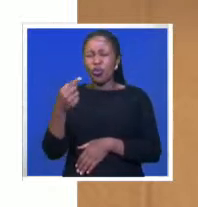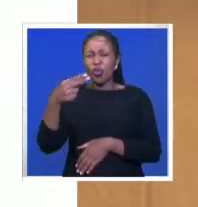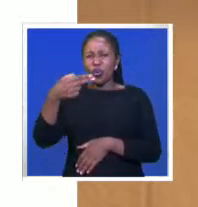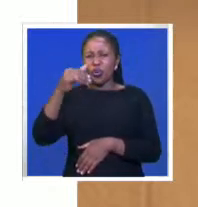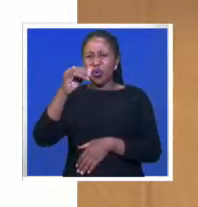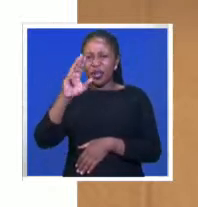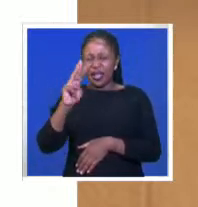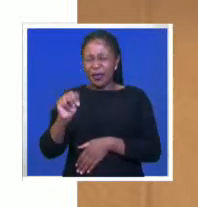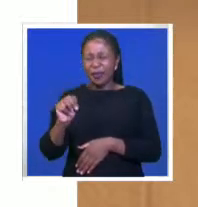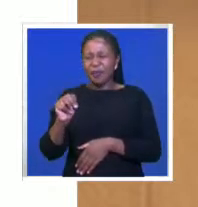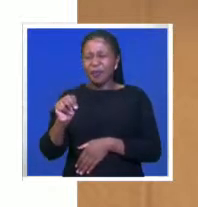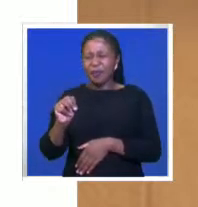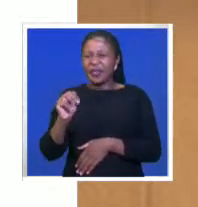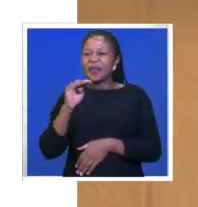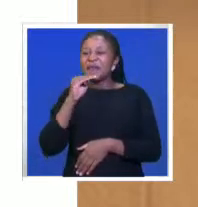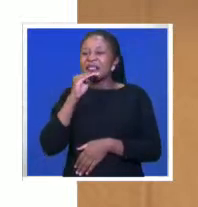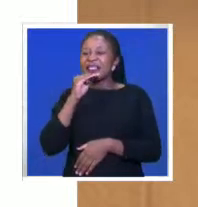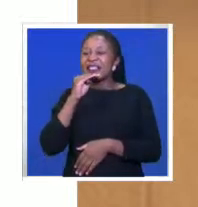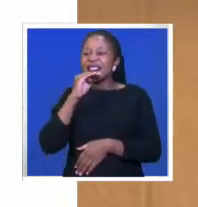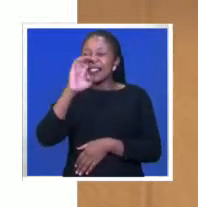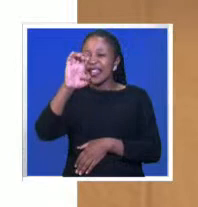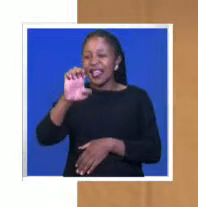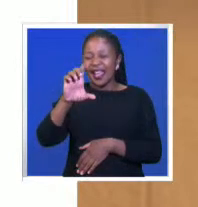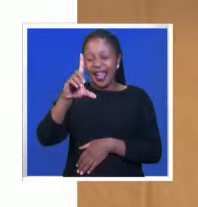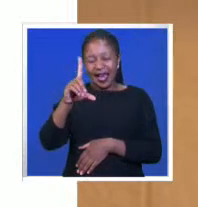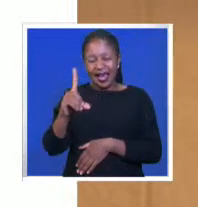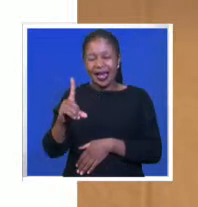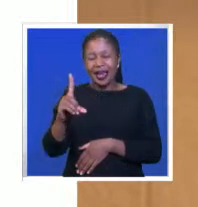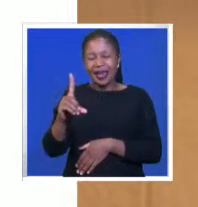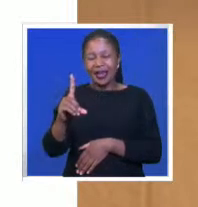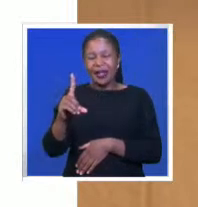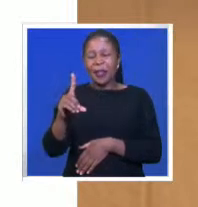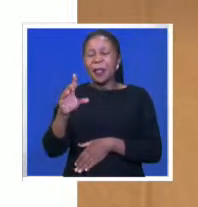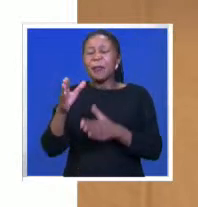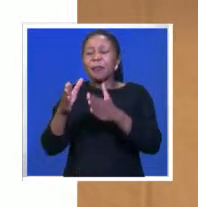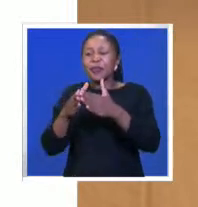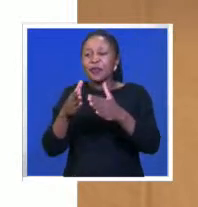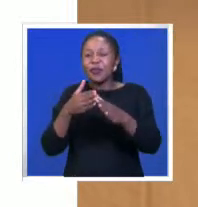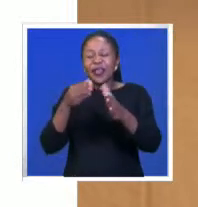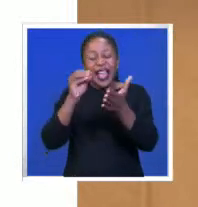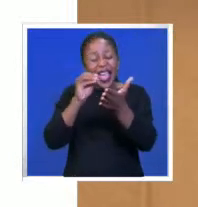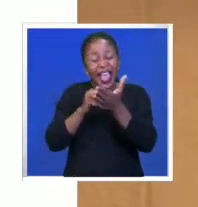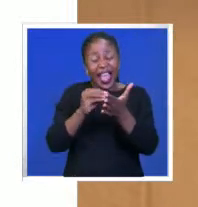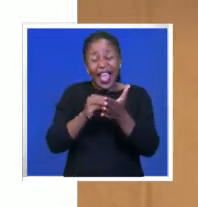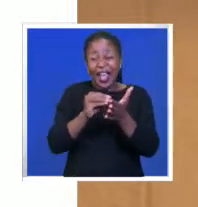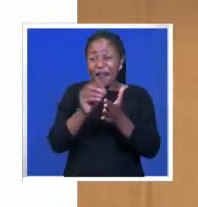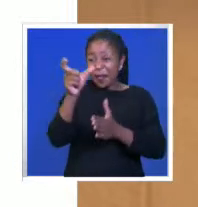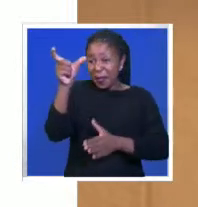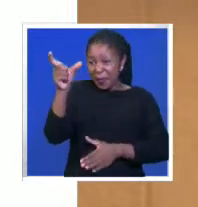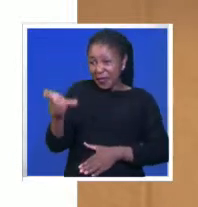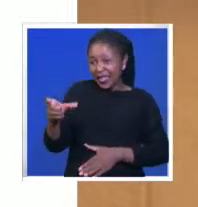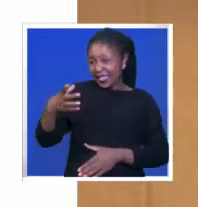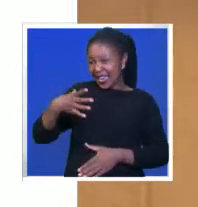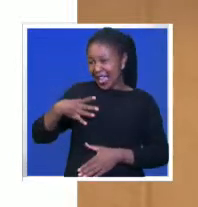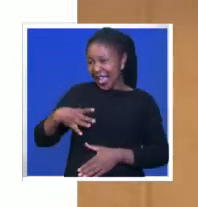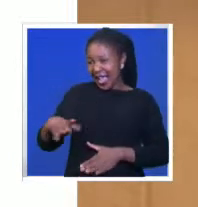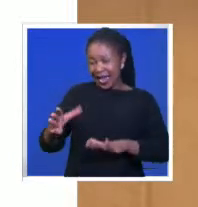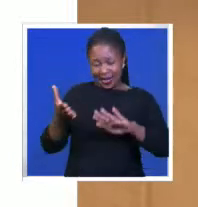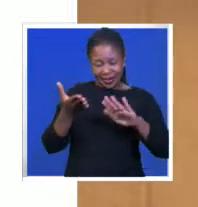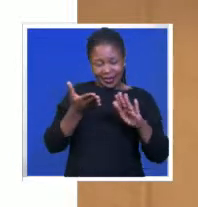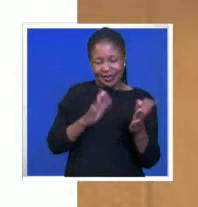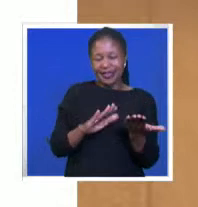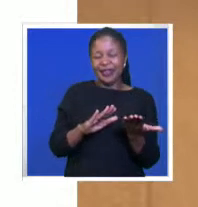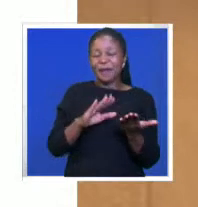Because Faria is dead. And what is this idea? This is the main idea. This is the topic sentence